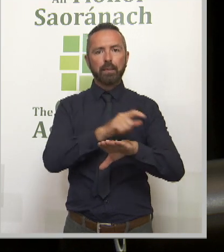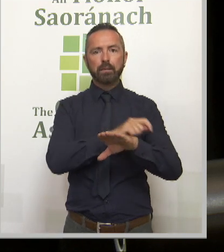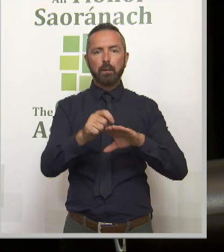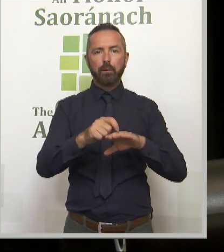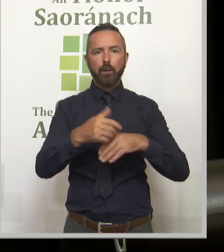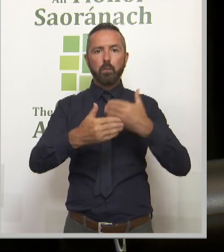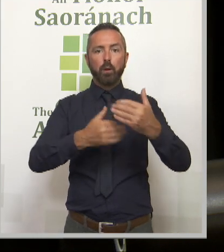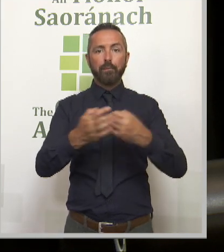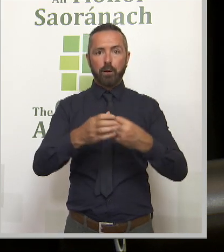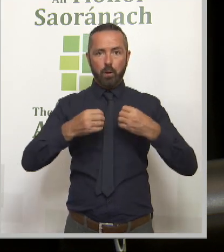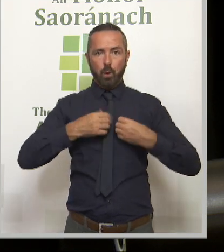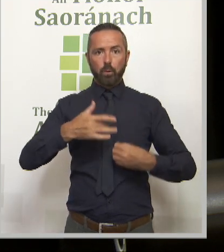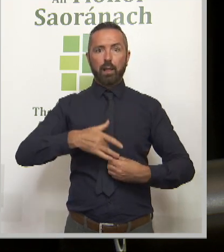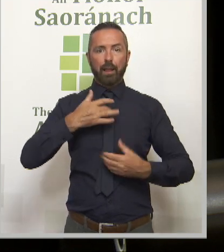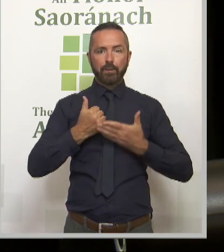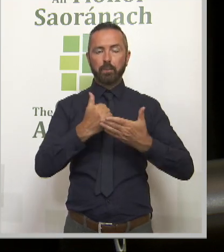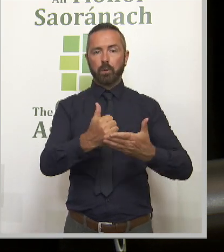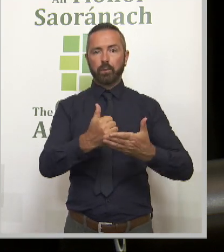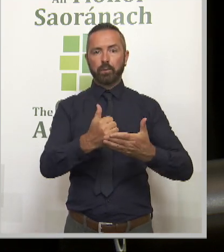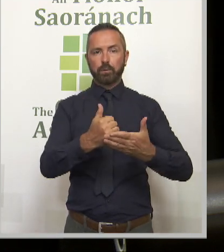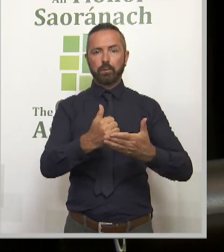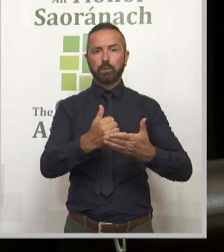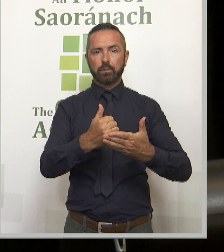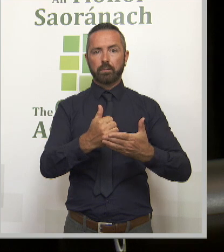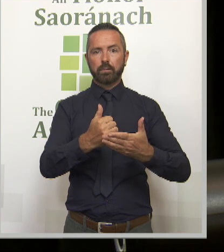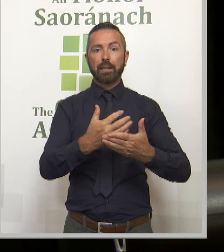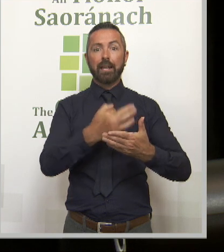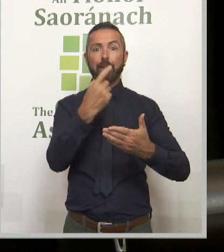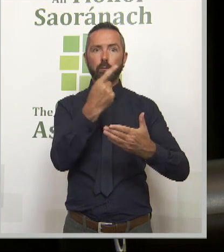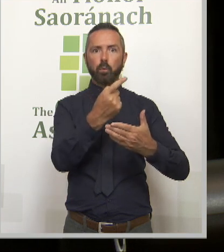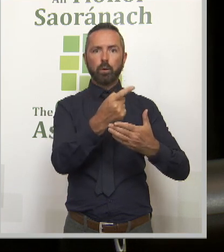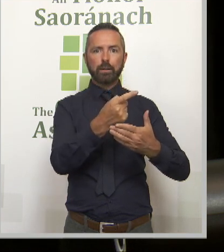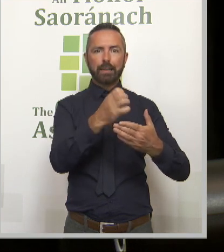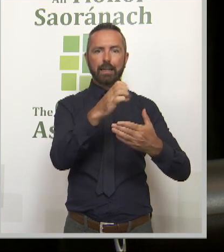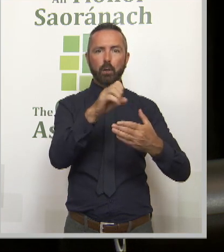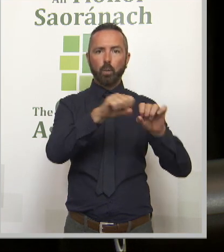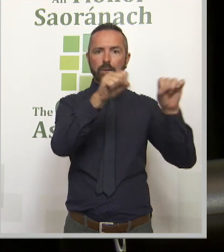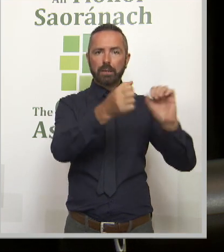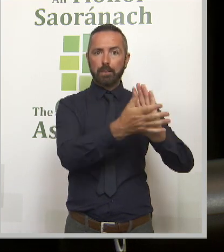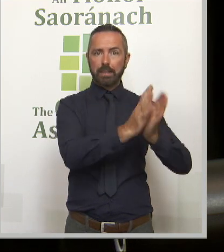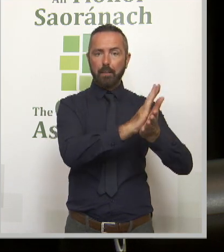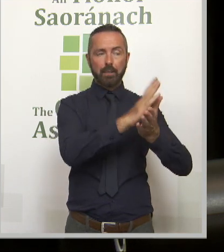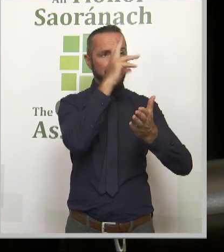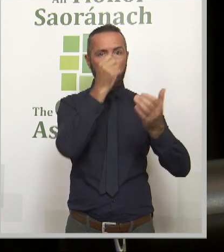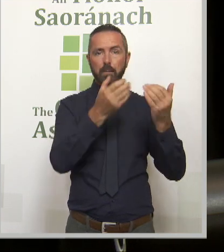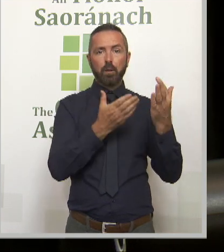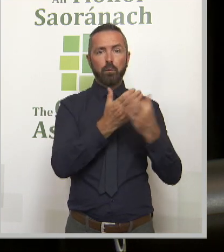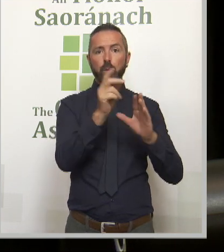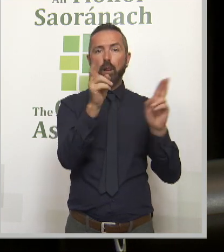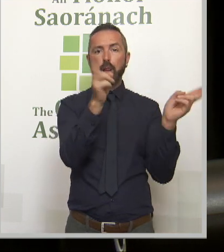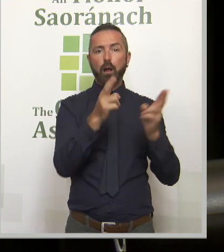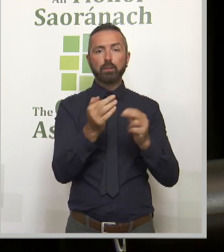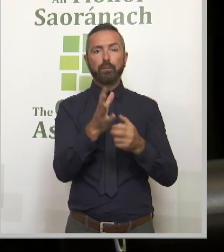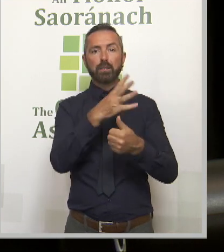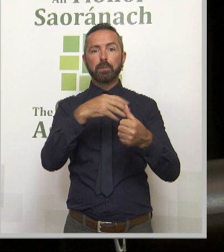our life support. And when ecosystems are damaged, for example, through the reductions or loss of particular species